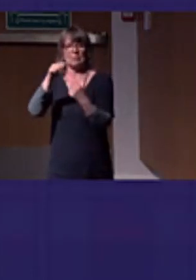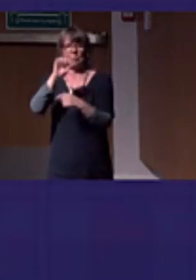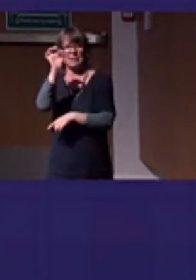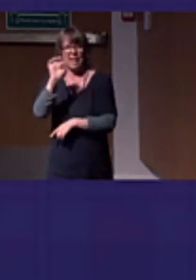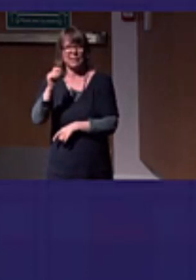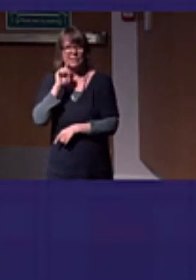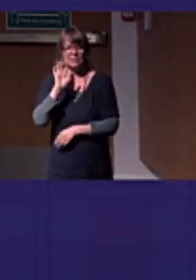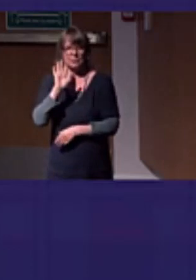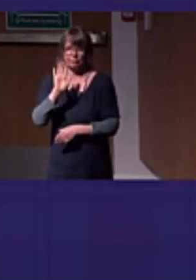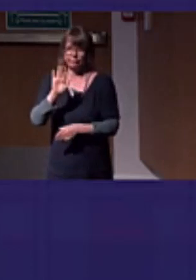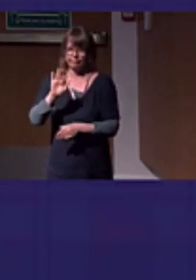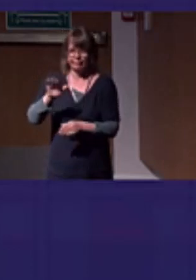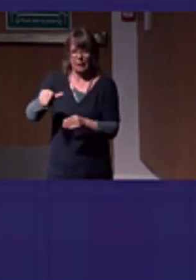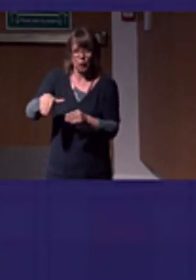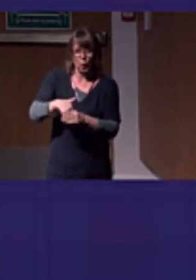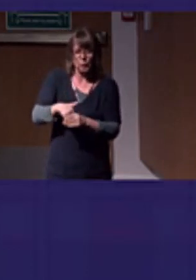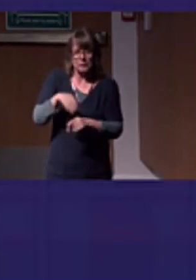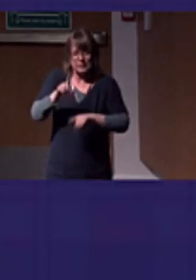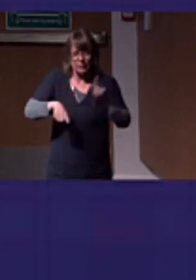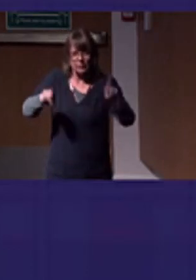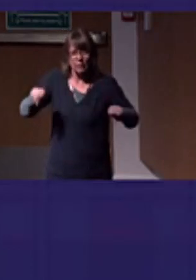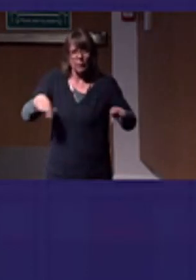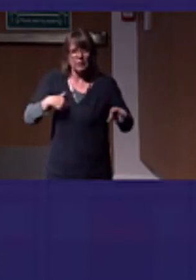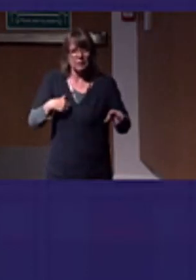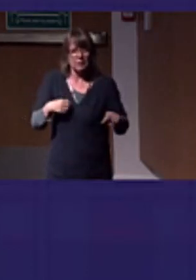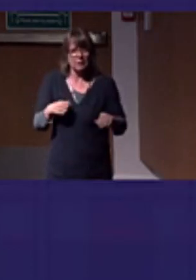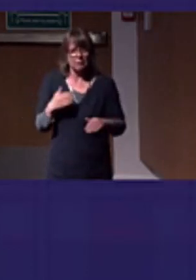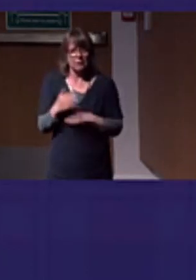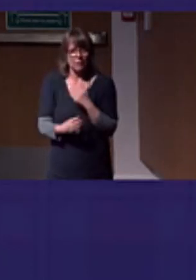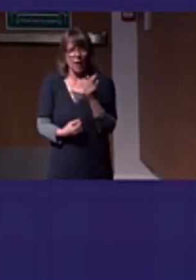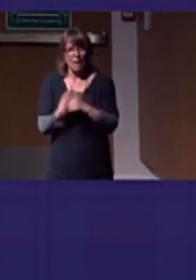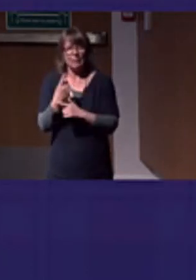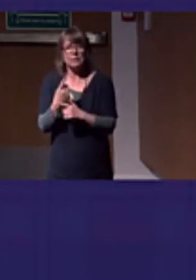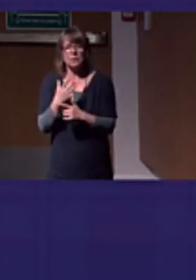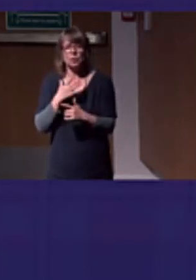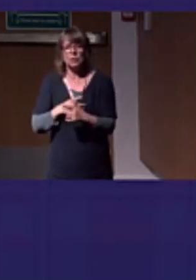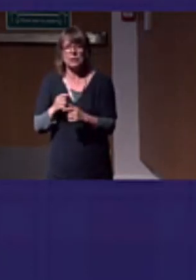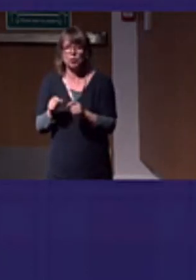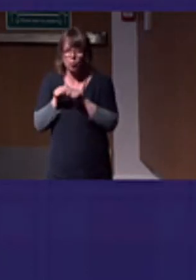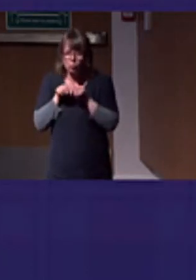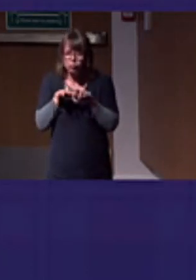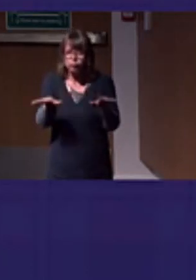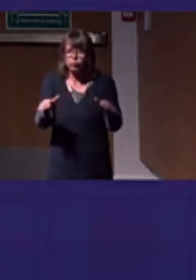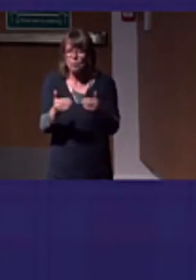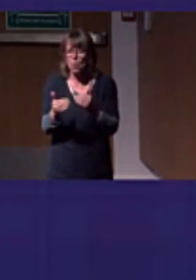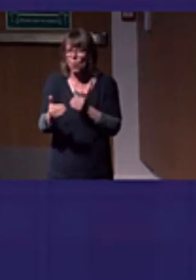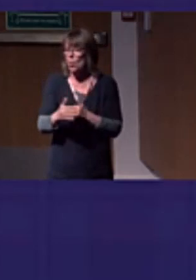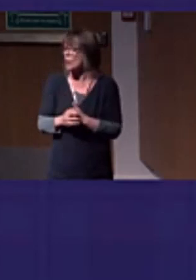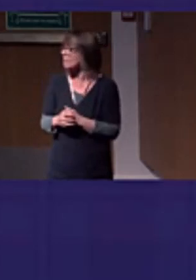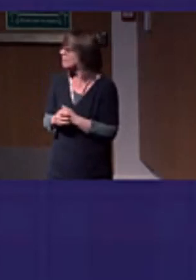continue improving. If you don't have something to circle back on to look at, you're not doing it right.